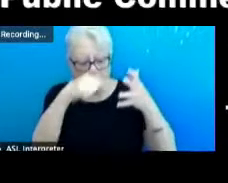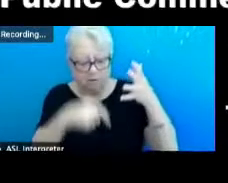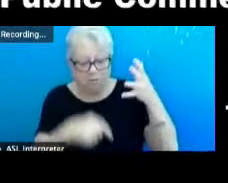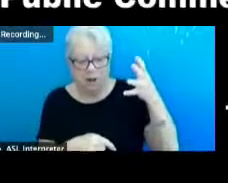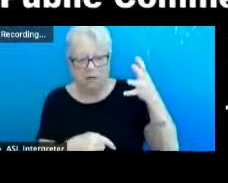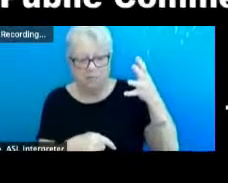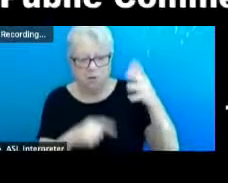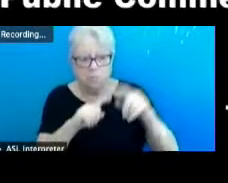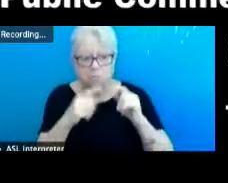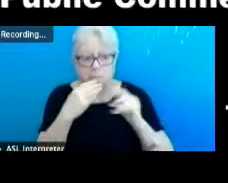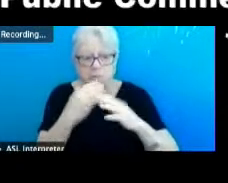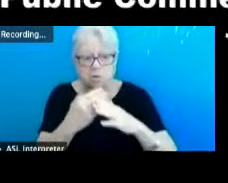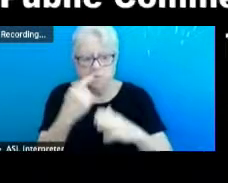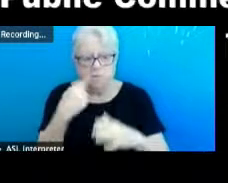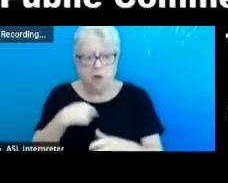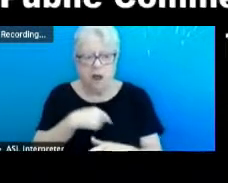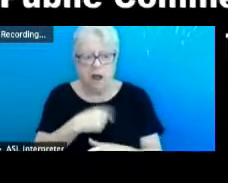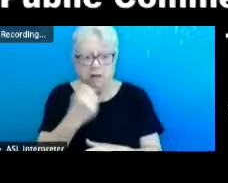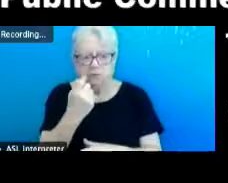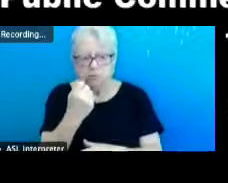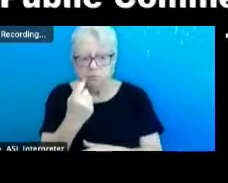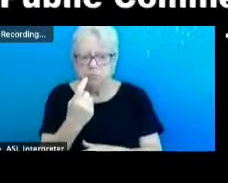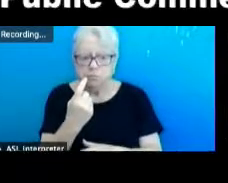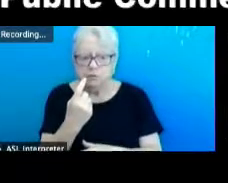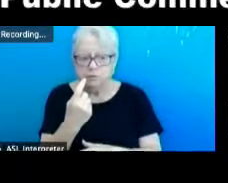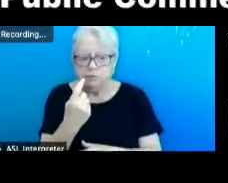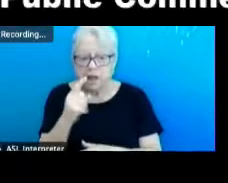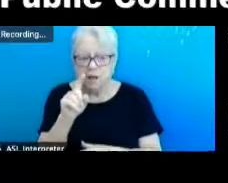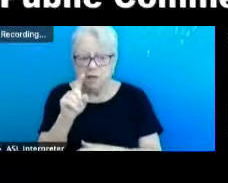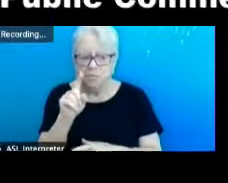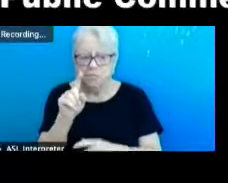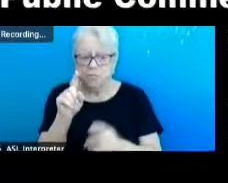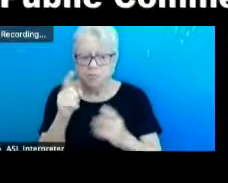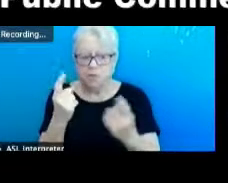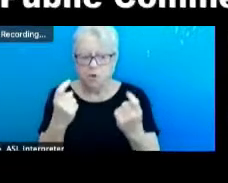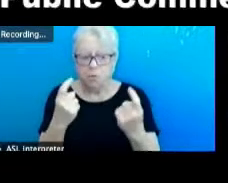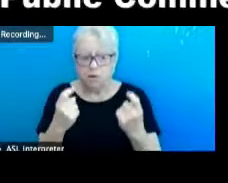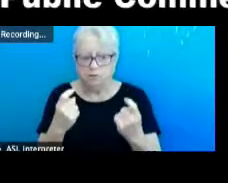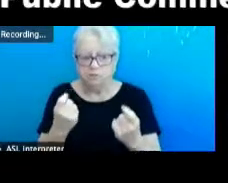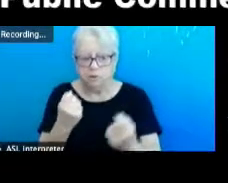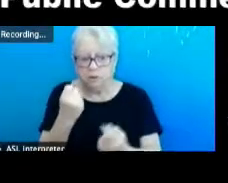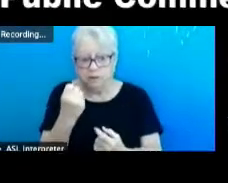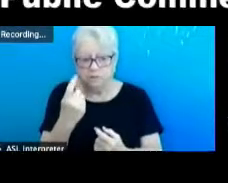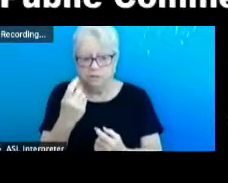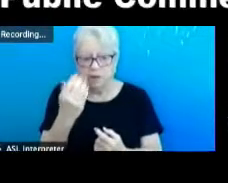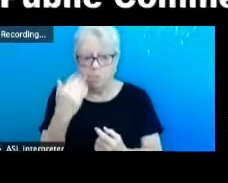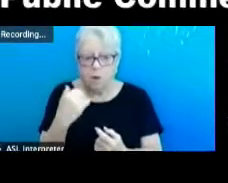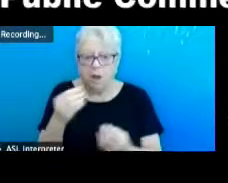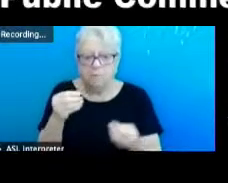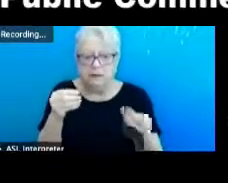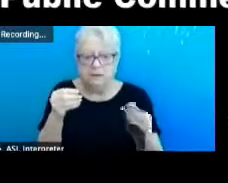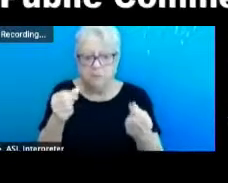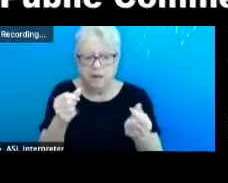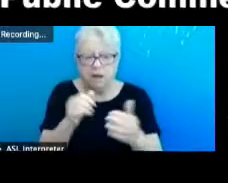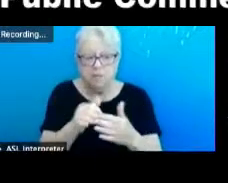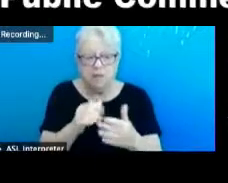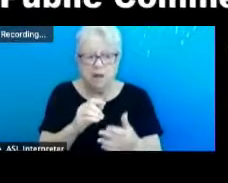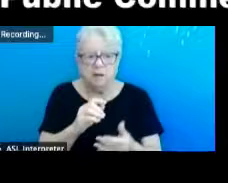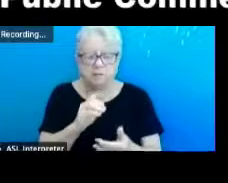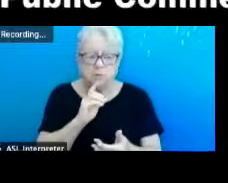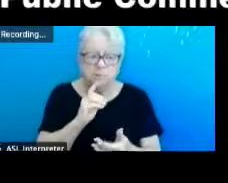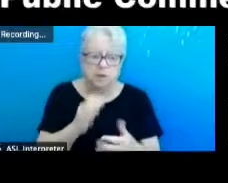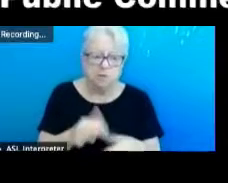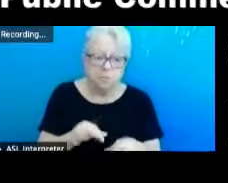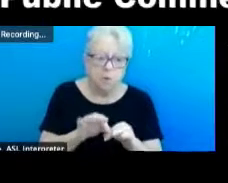good for us to understand what those are, so that we can justify the spend on it, right? Because it is significant spend. So if we say these